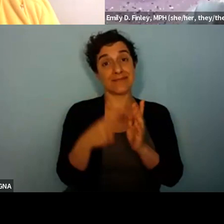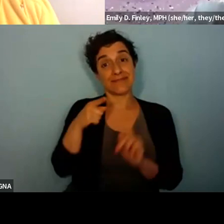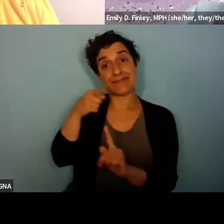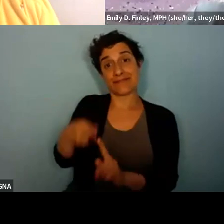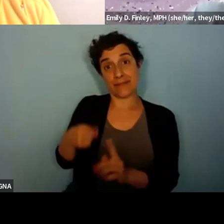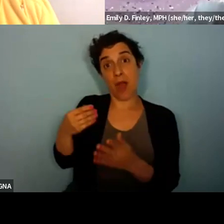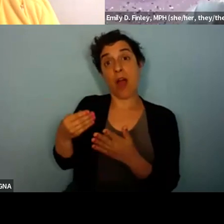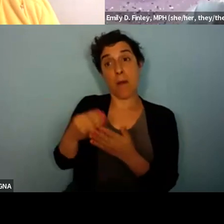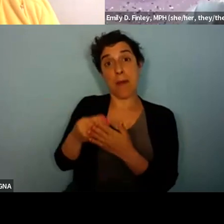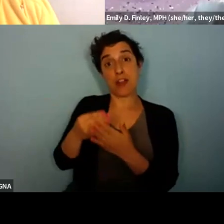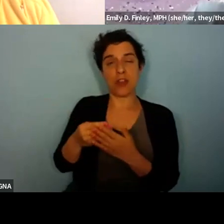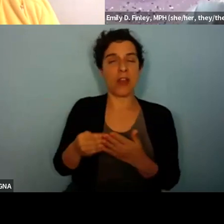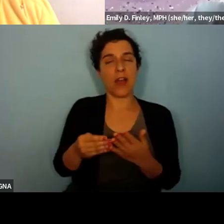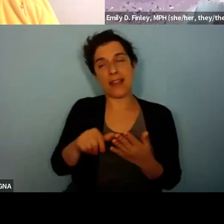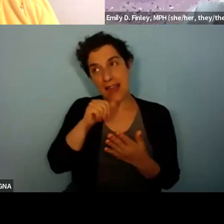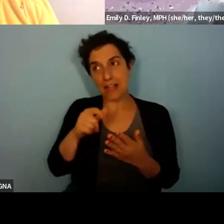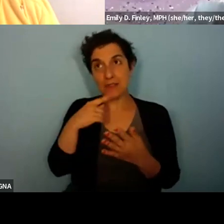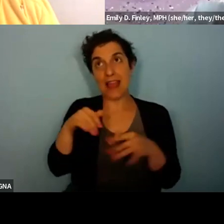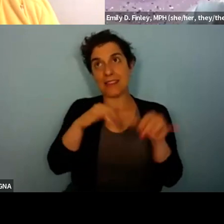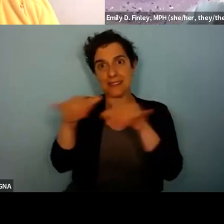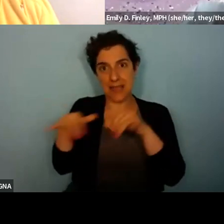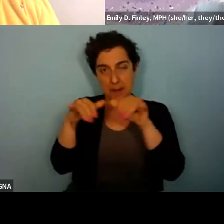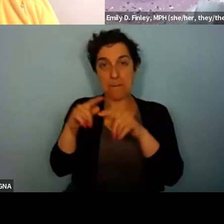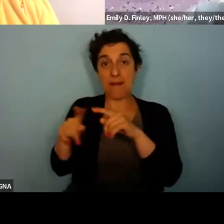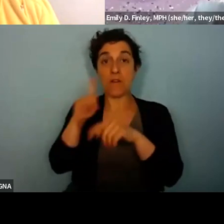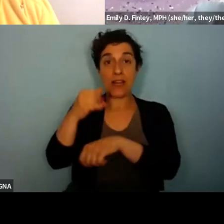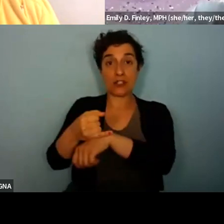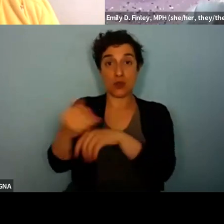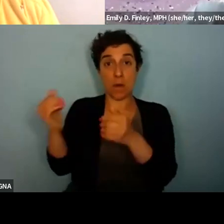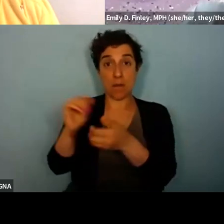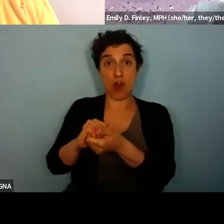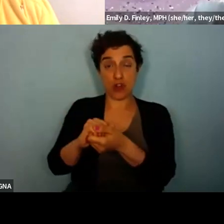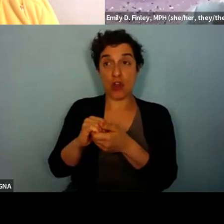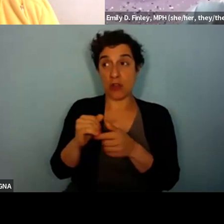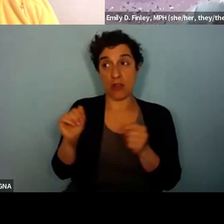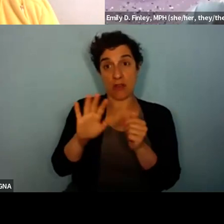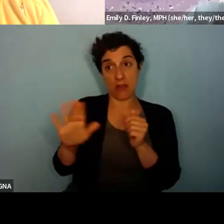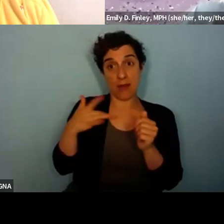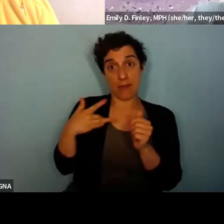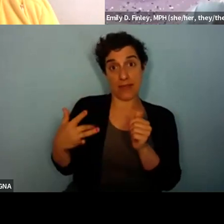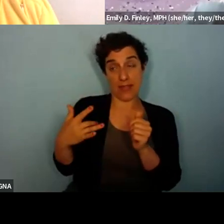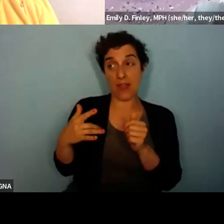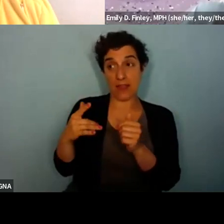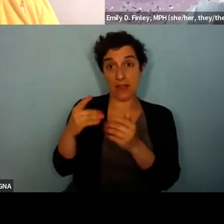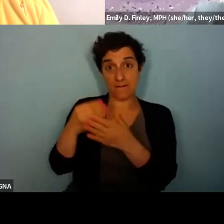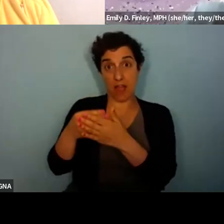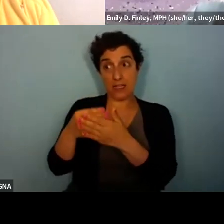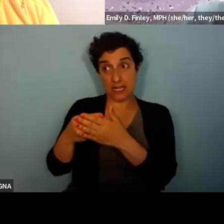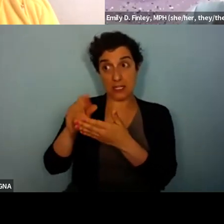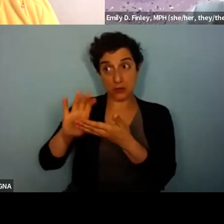all institutional partners, but there is an agenda to make sure that the funding to support the institution, that